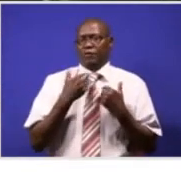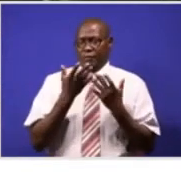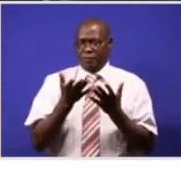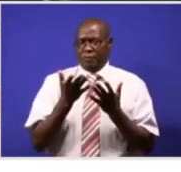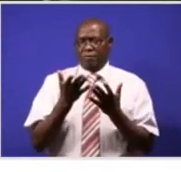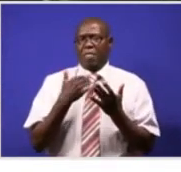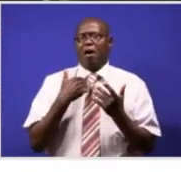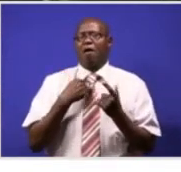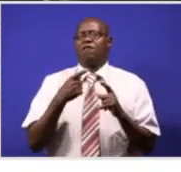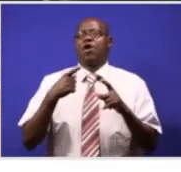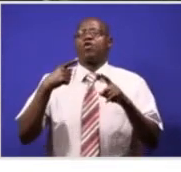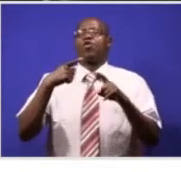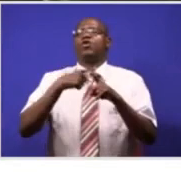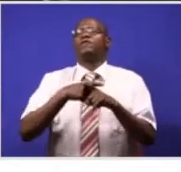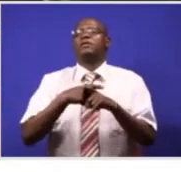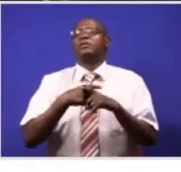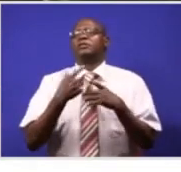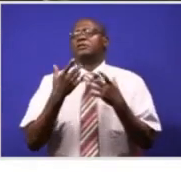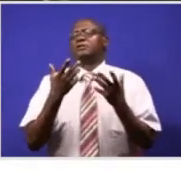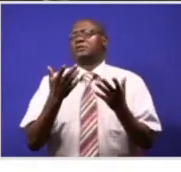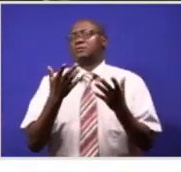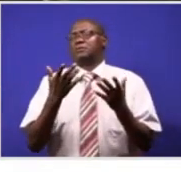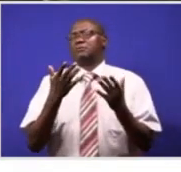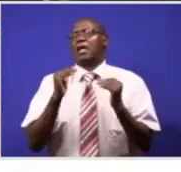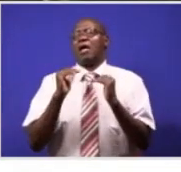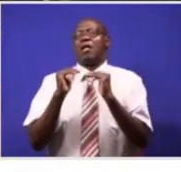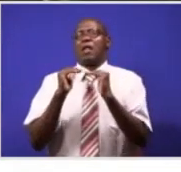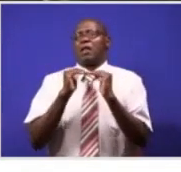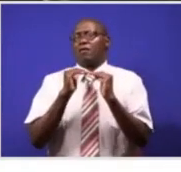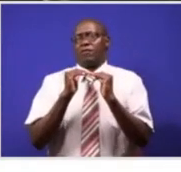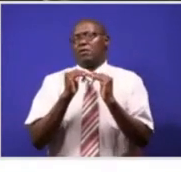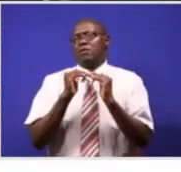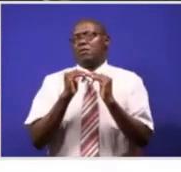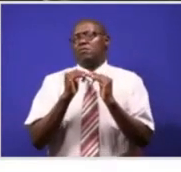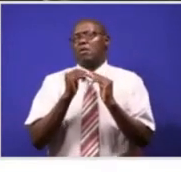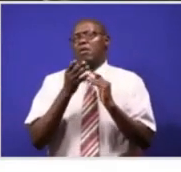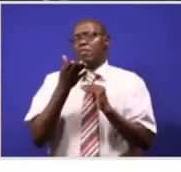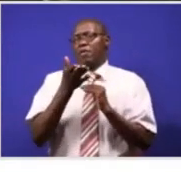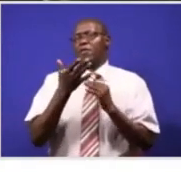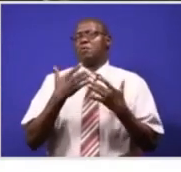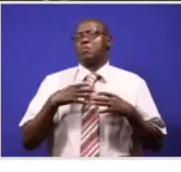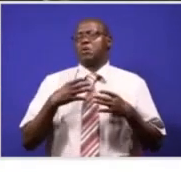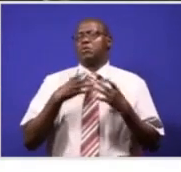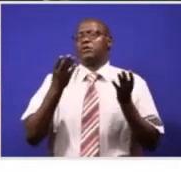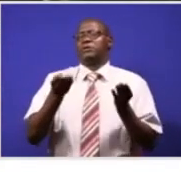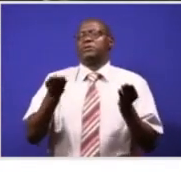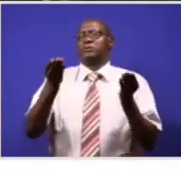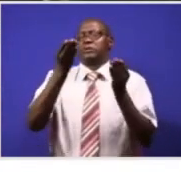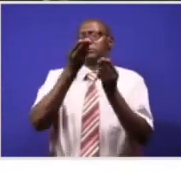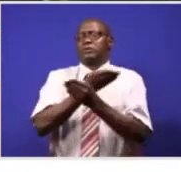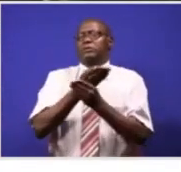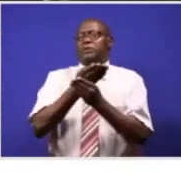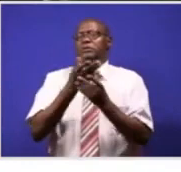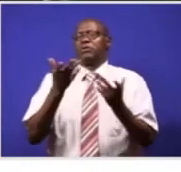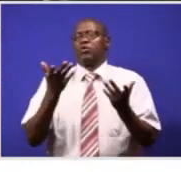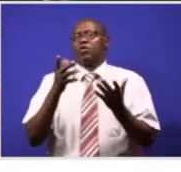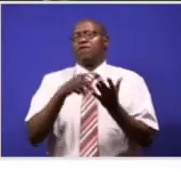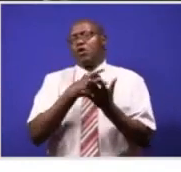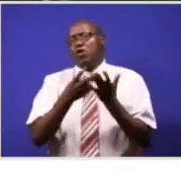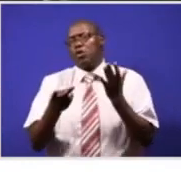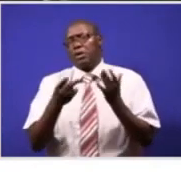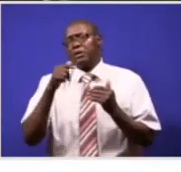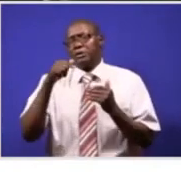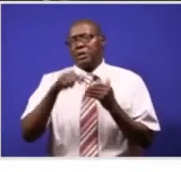a conflict that gets to a level where people are exchanging, being hit, falling